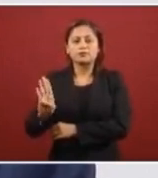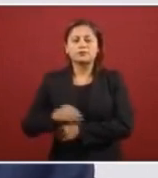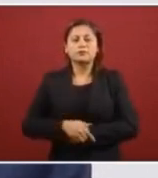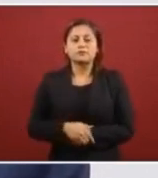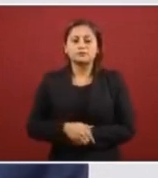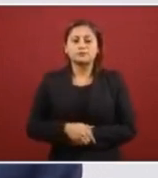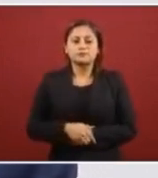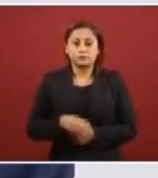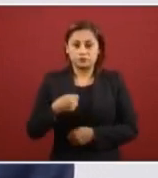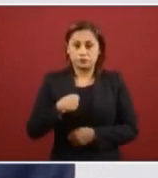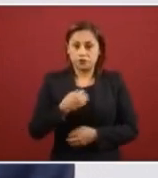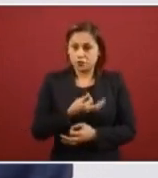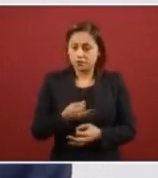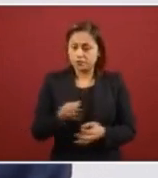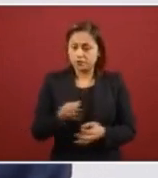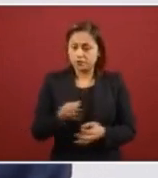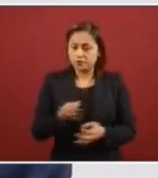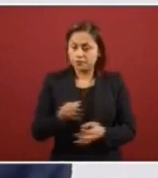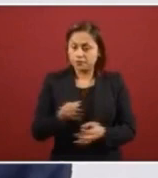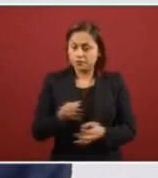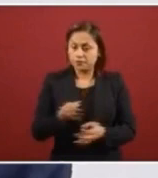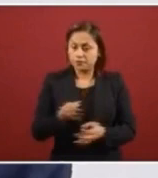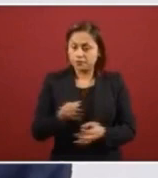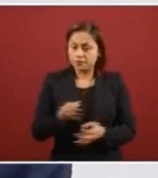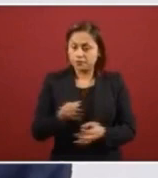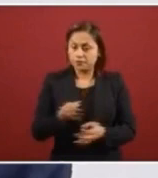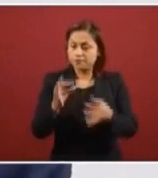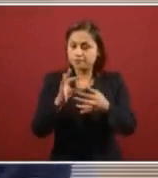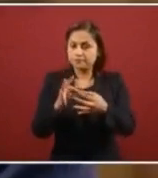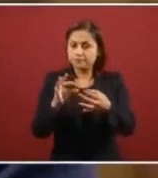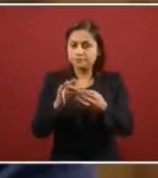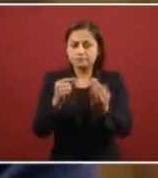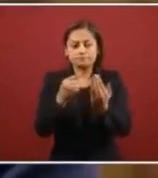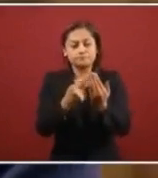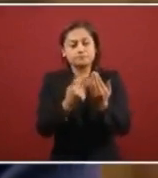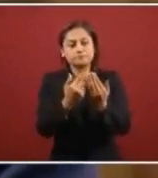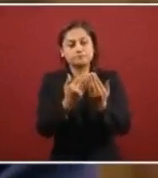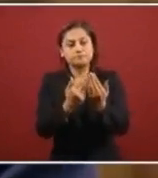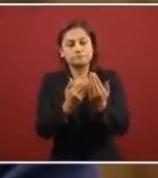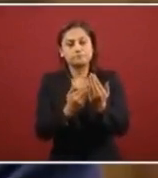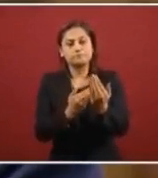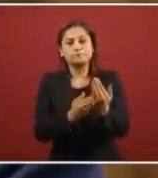I inform you in a punctual way